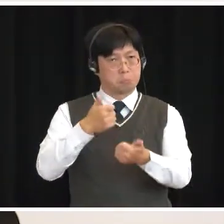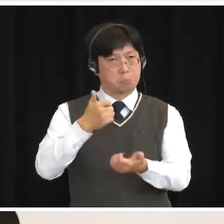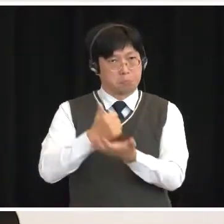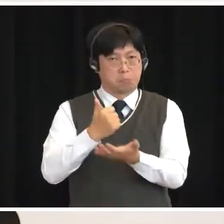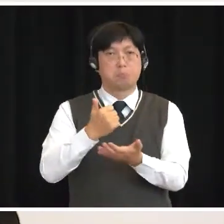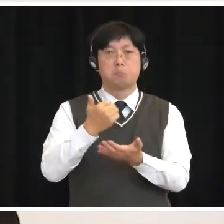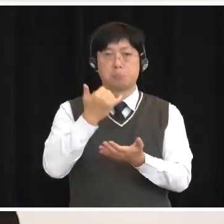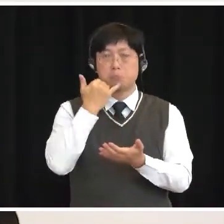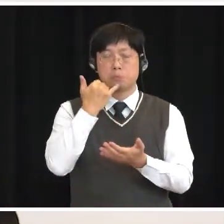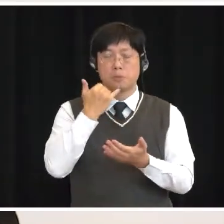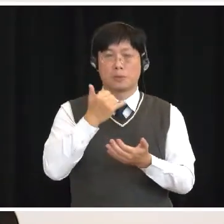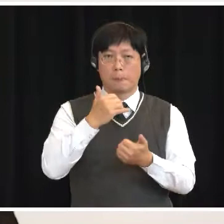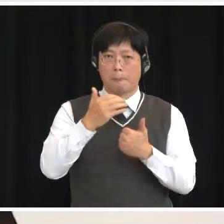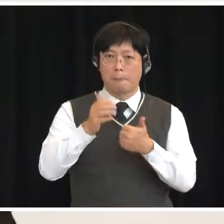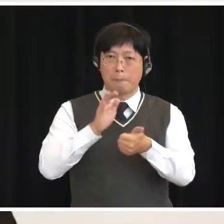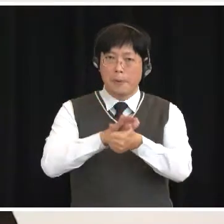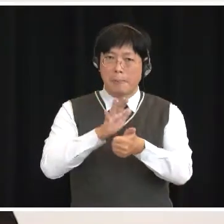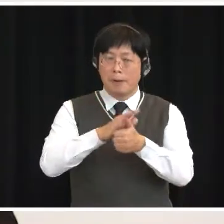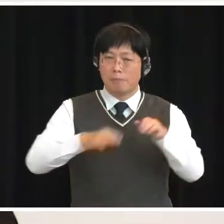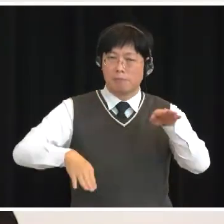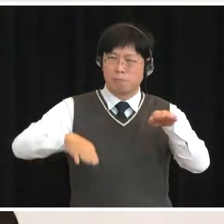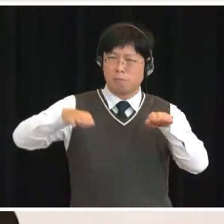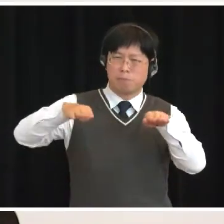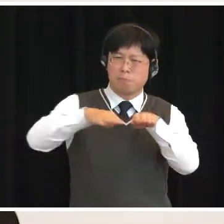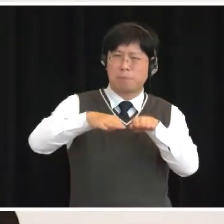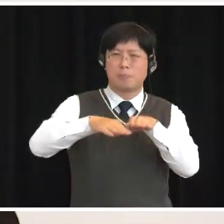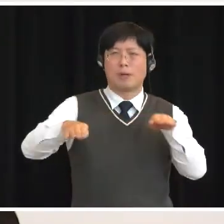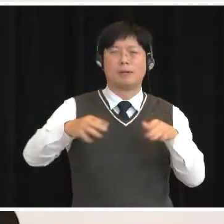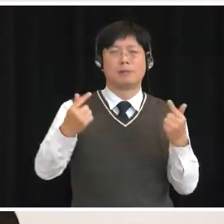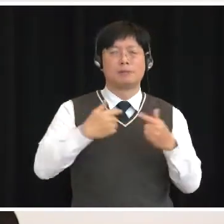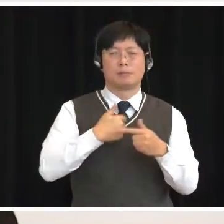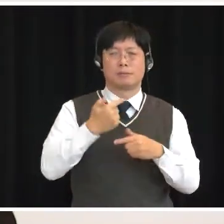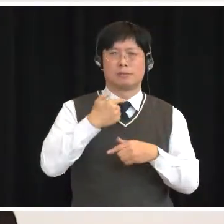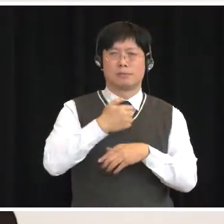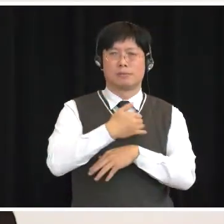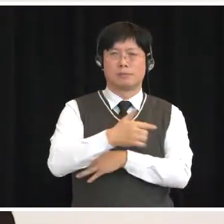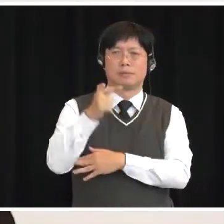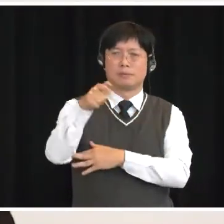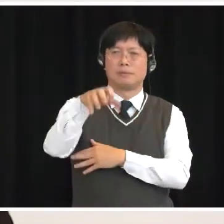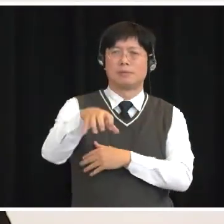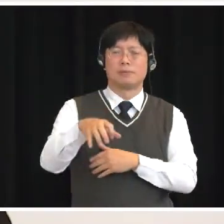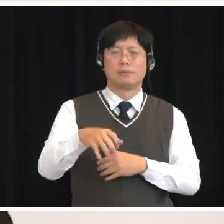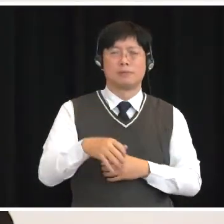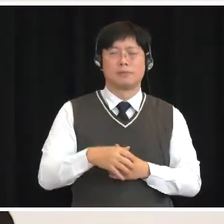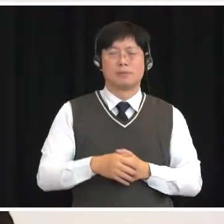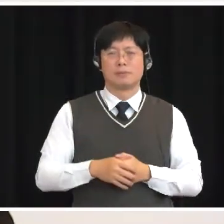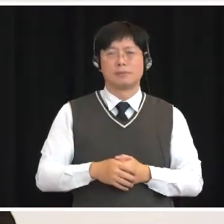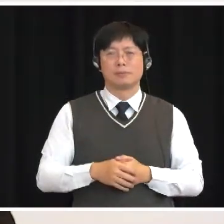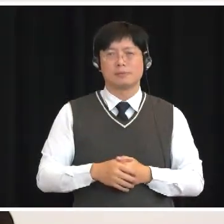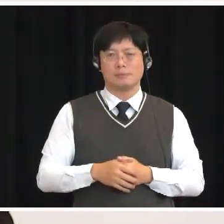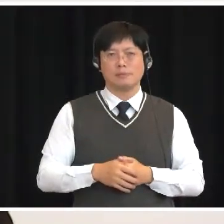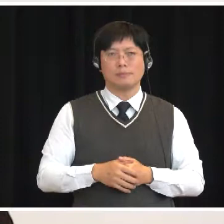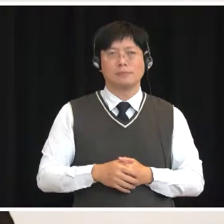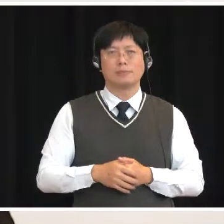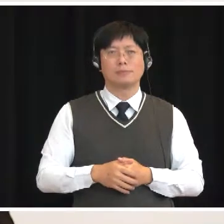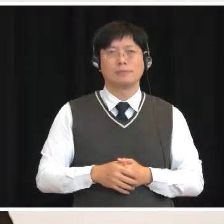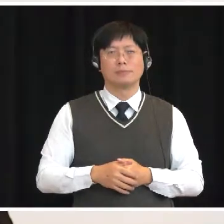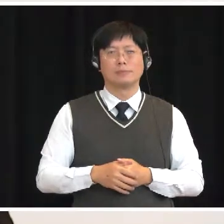remote areas there is a problem of, due to, I think, budget